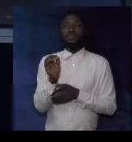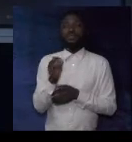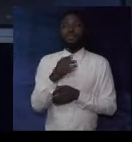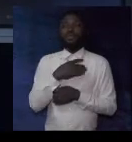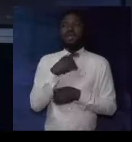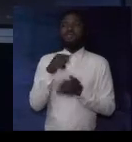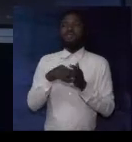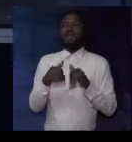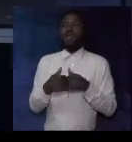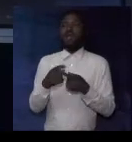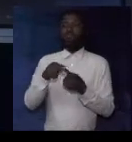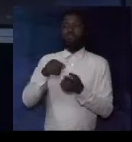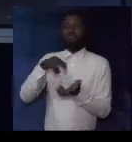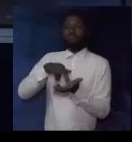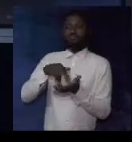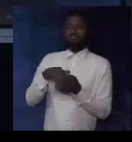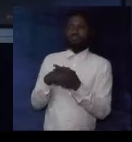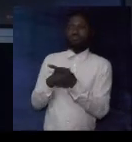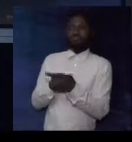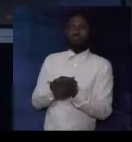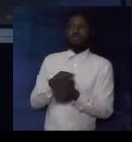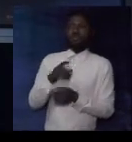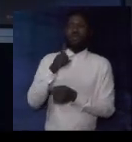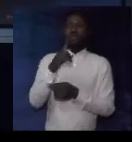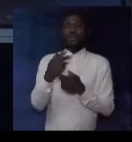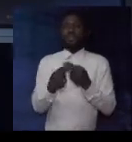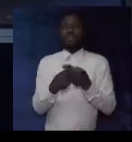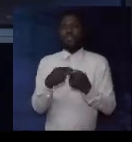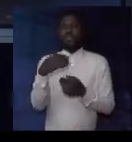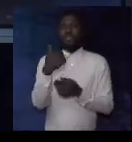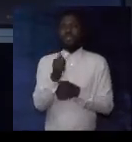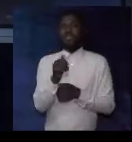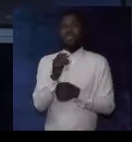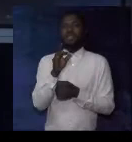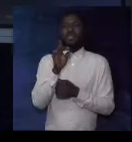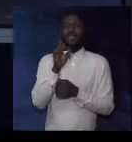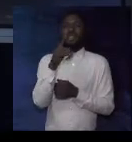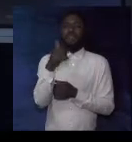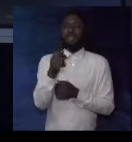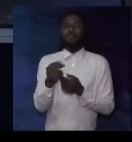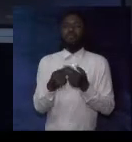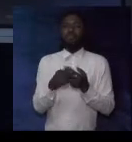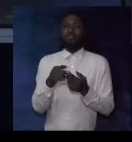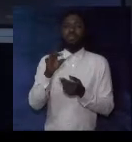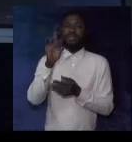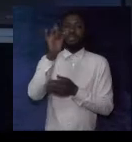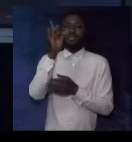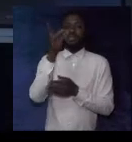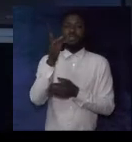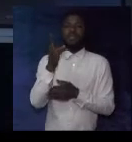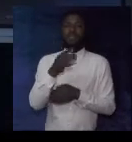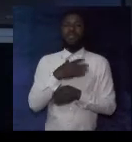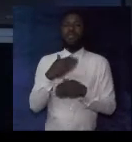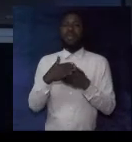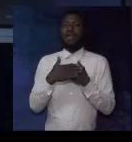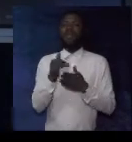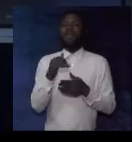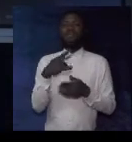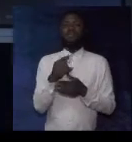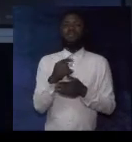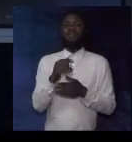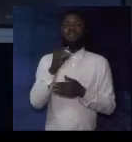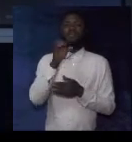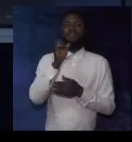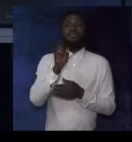has 18 zeros. And this is how we represent that. 1 times 10 raised to the power 18. 10 raised to the power 18 means it has 18 zeros.